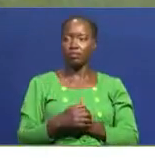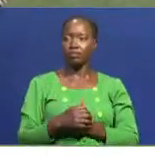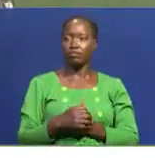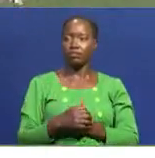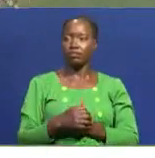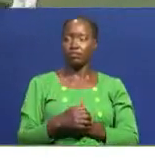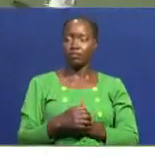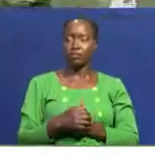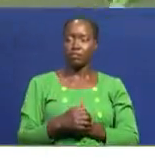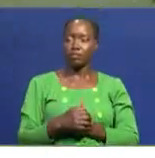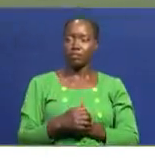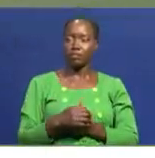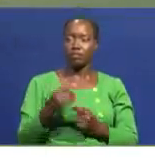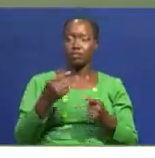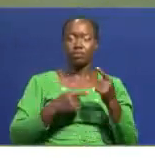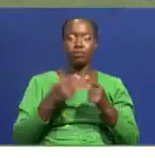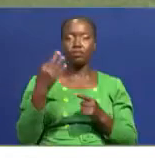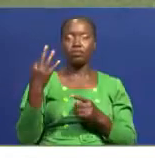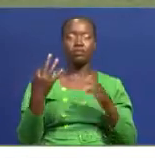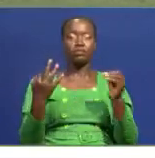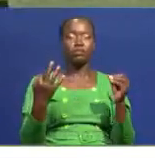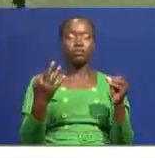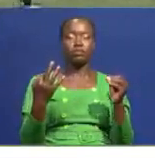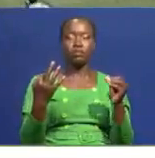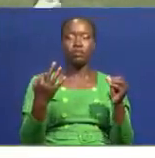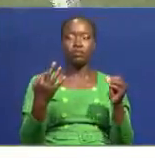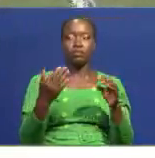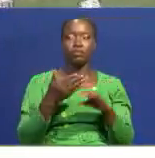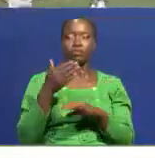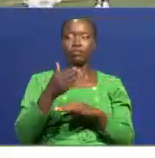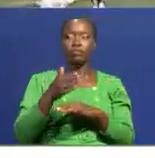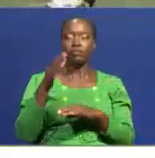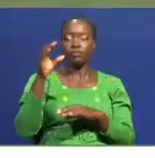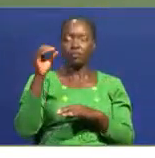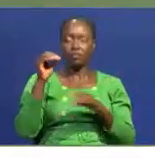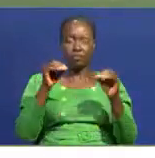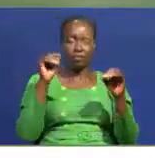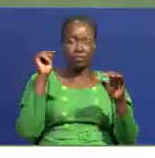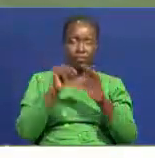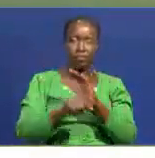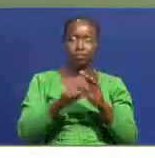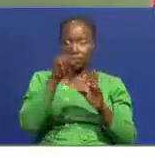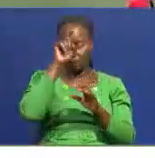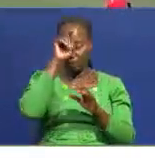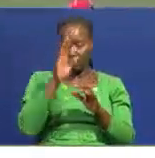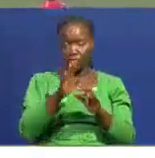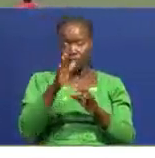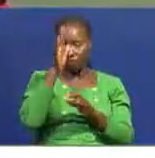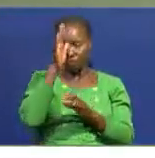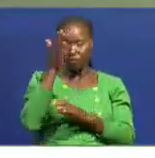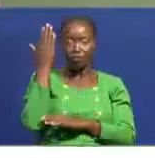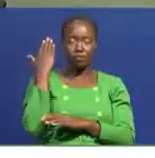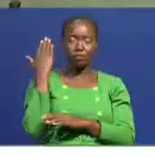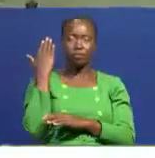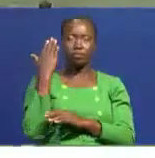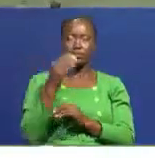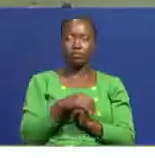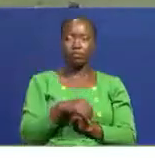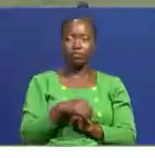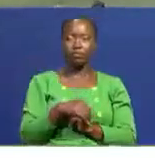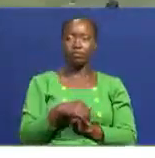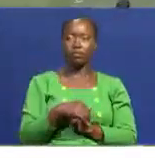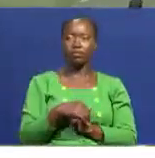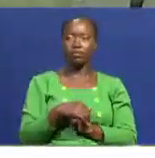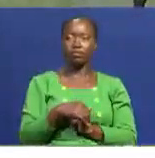The White Knight won the tie 3-0 on aggregate after goalless first leg in the Egyptian capital last Sunday. They have a corner